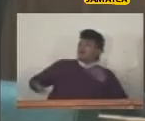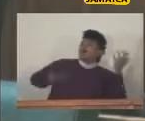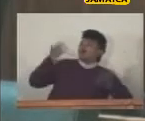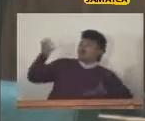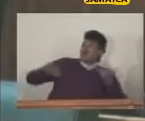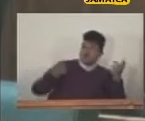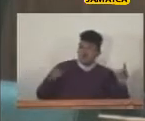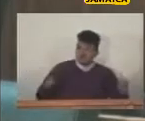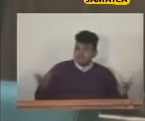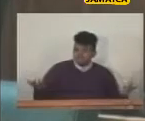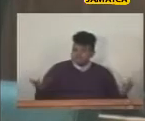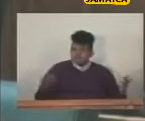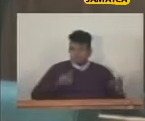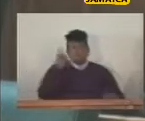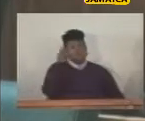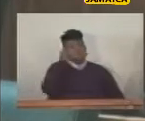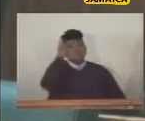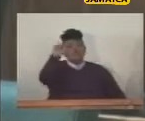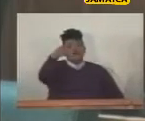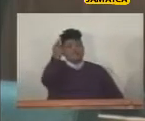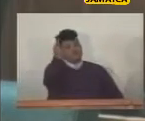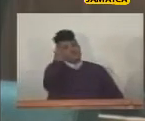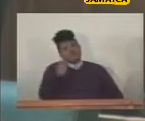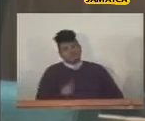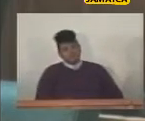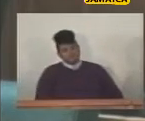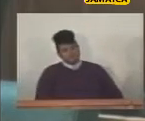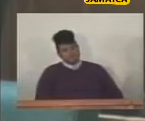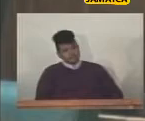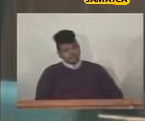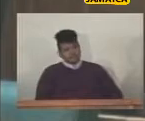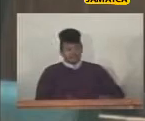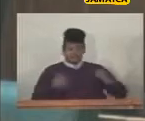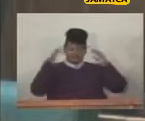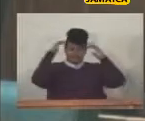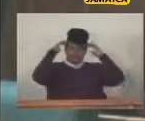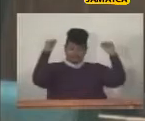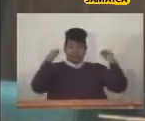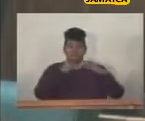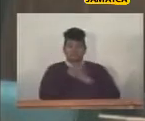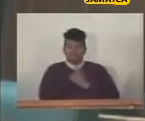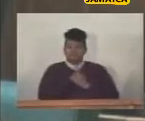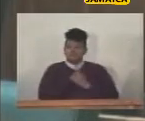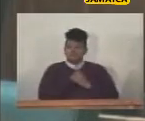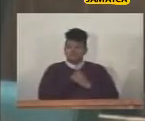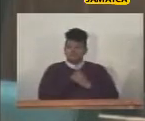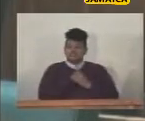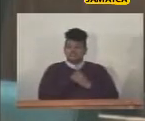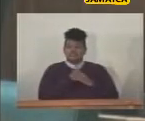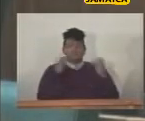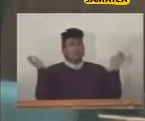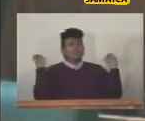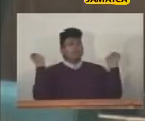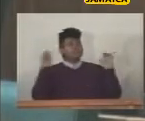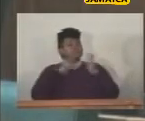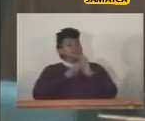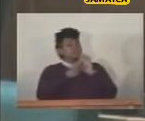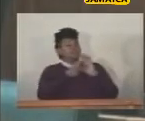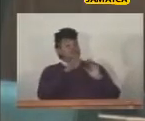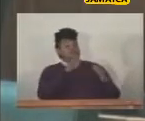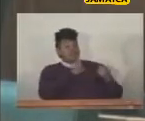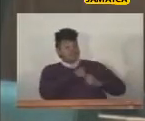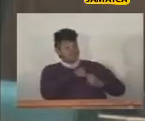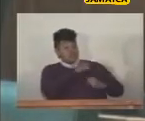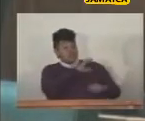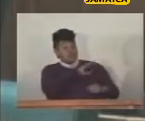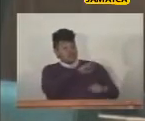Something had to be done. Mr. President, the state of emergency means that the security